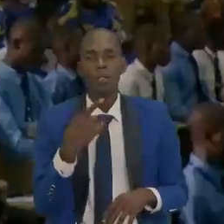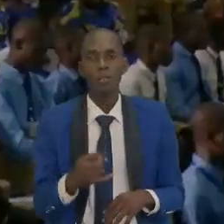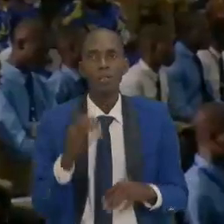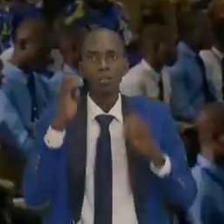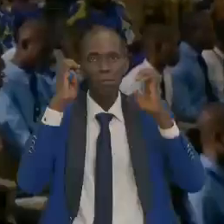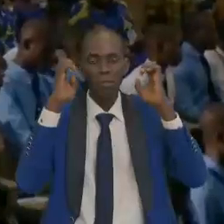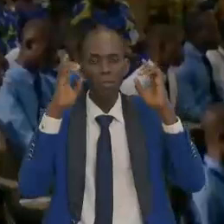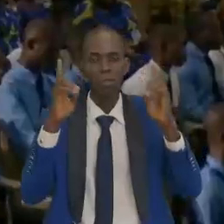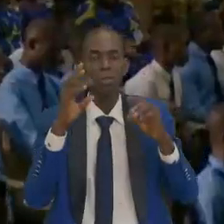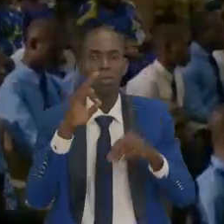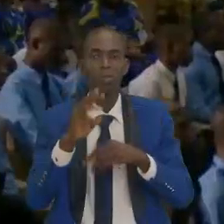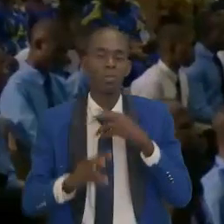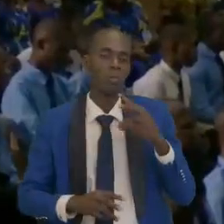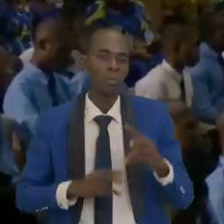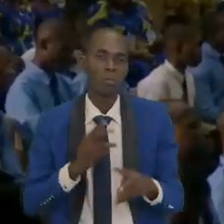the world